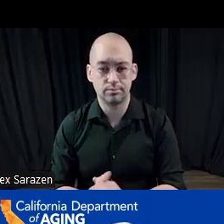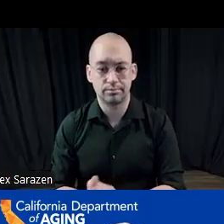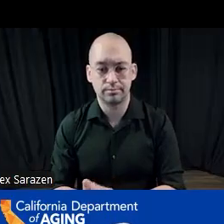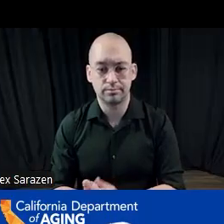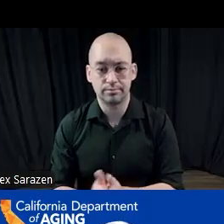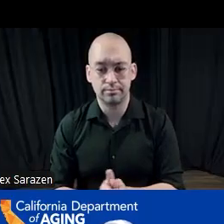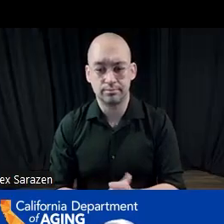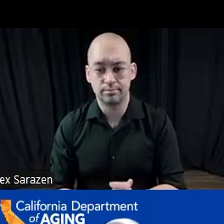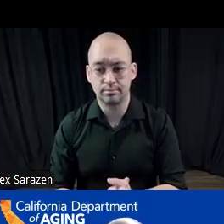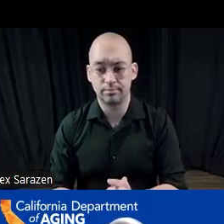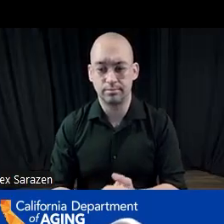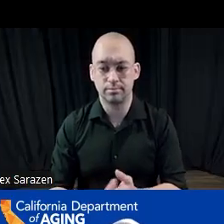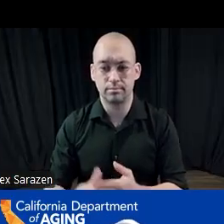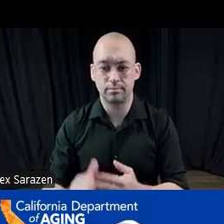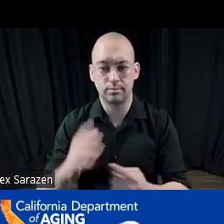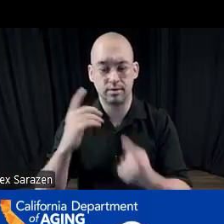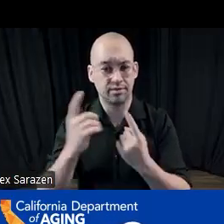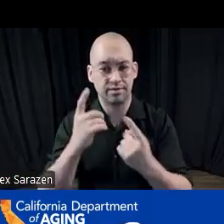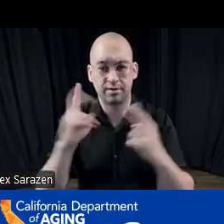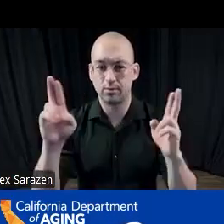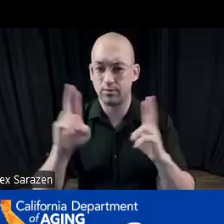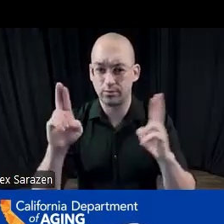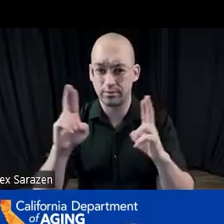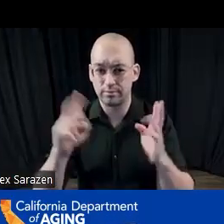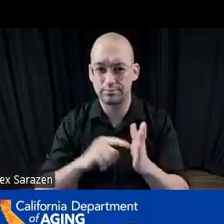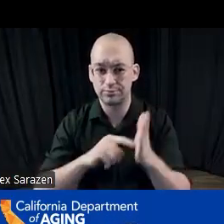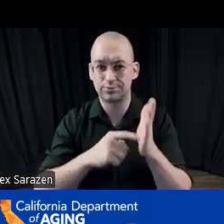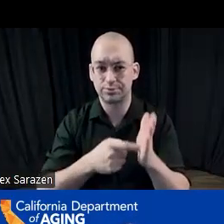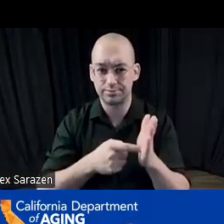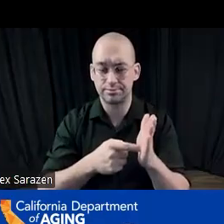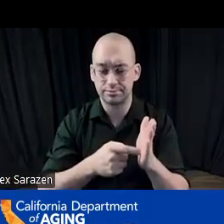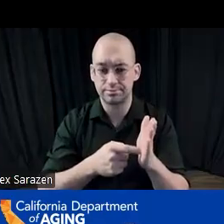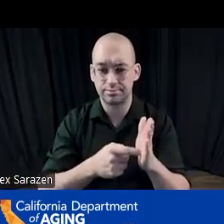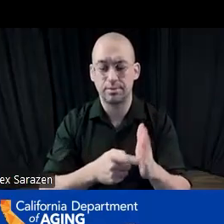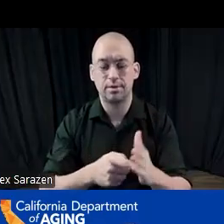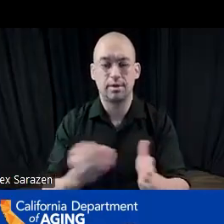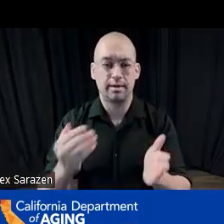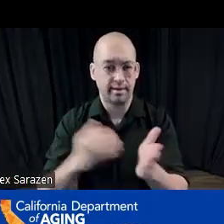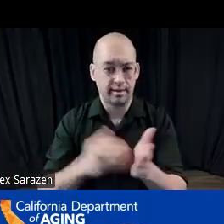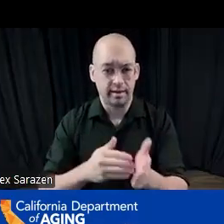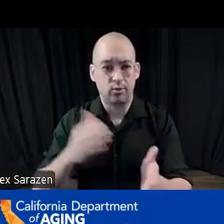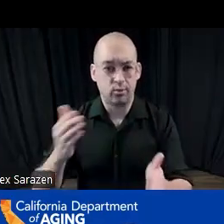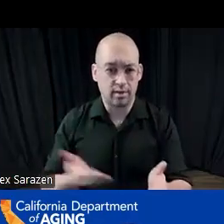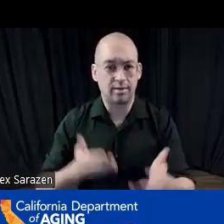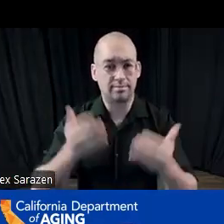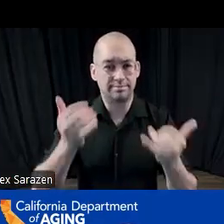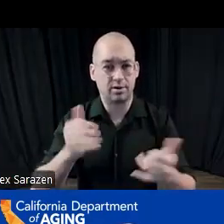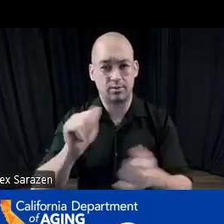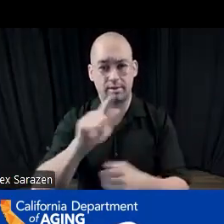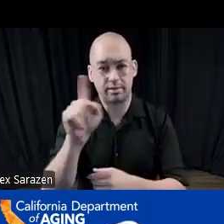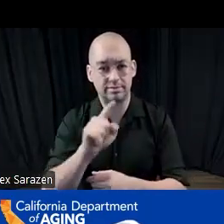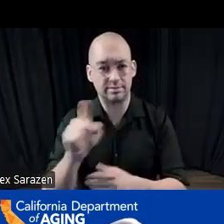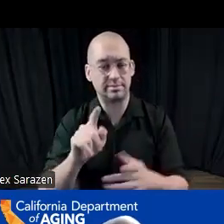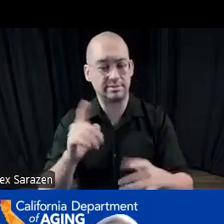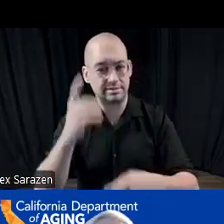All right, I think we are ready to begin this meeting. Again, welcome. This is the Alzheimer's Disease and Related Conditions